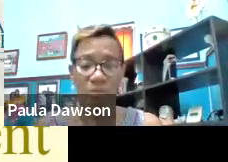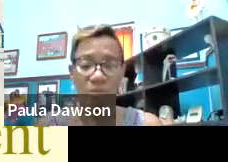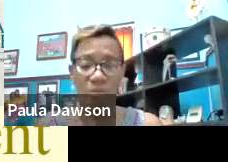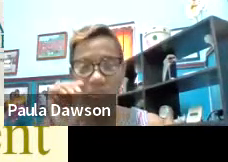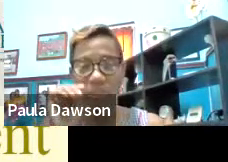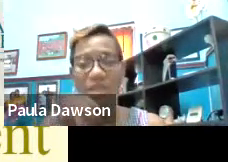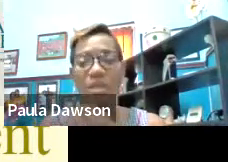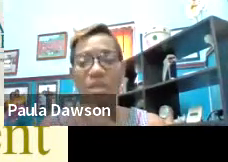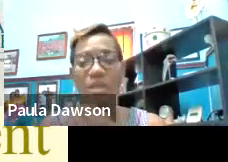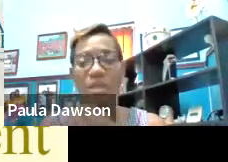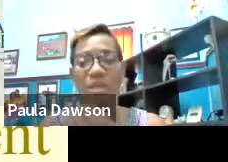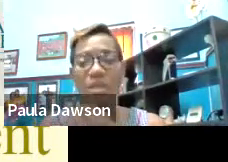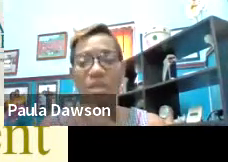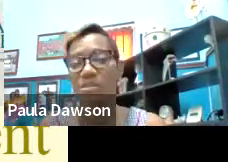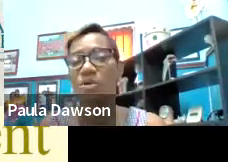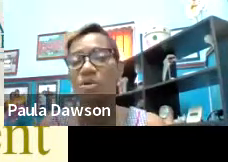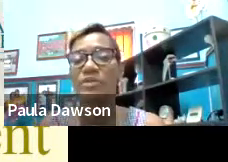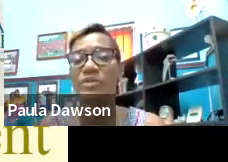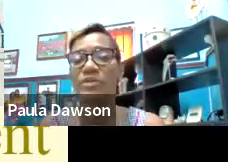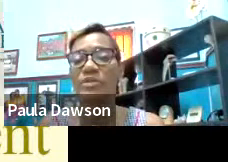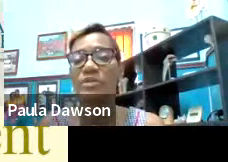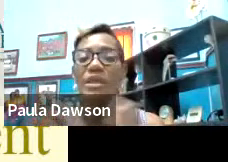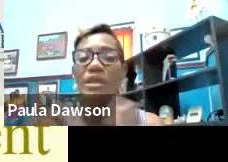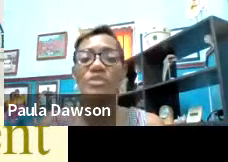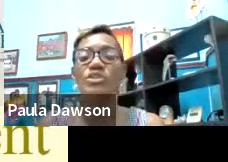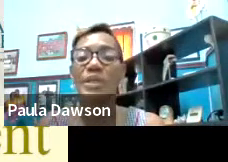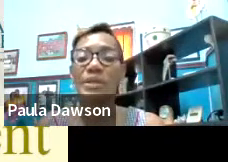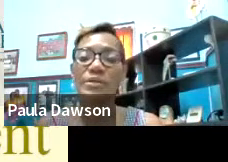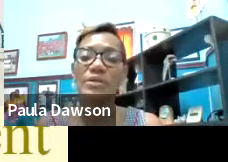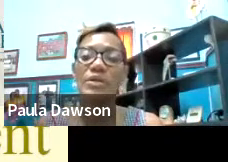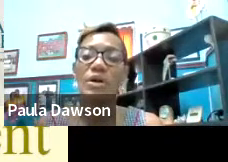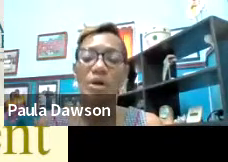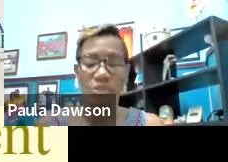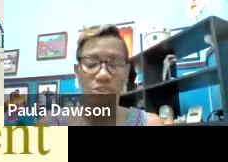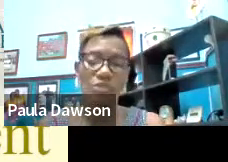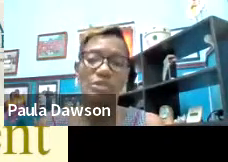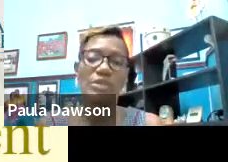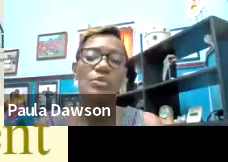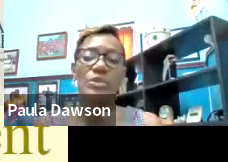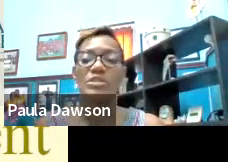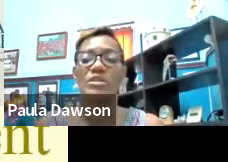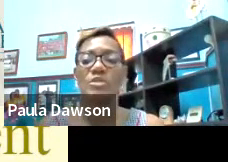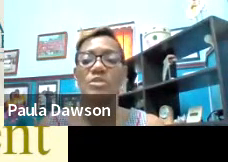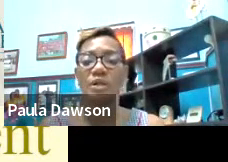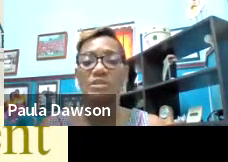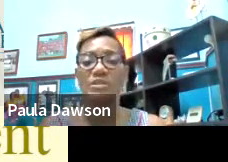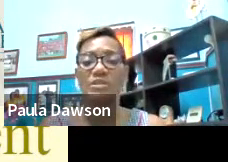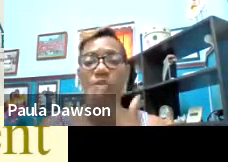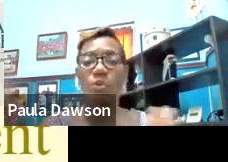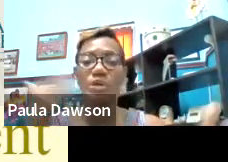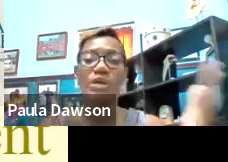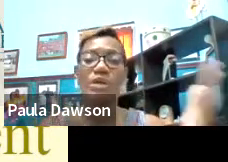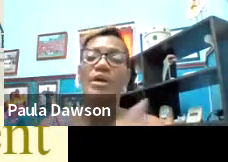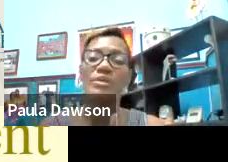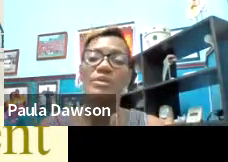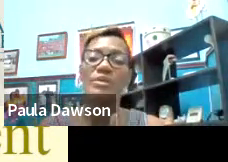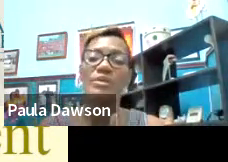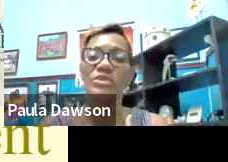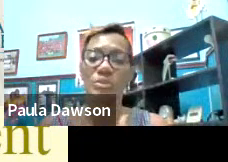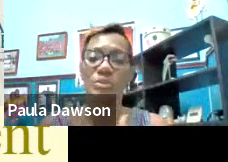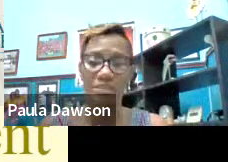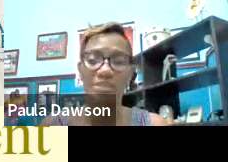oil. We're about to do a study on CBD oil use in Jamaica on children with cerebral palsy working